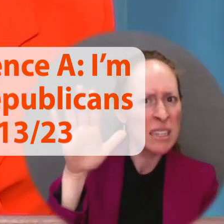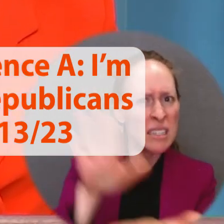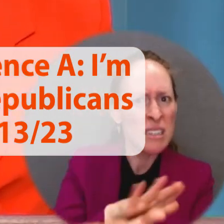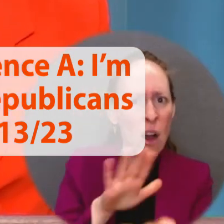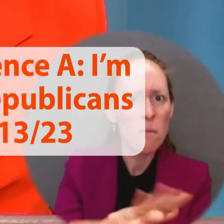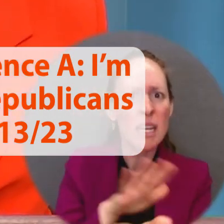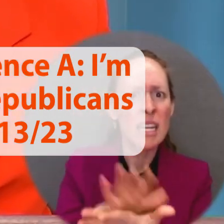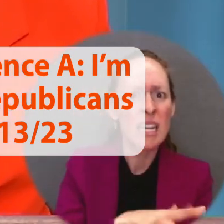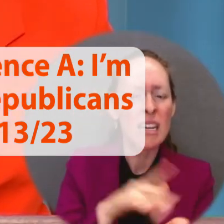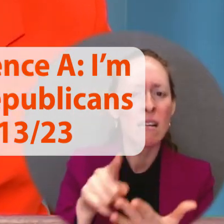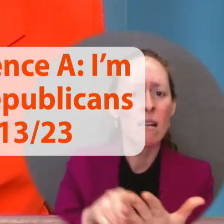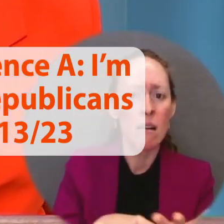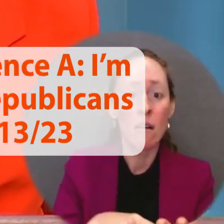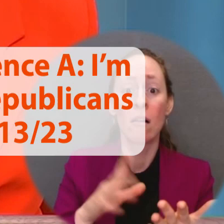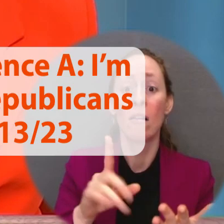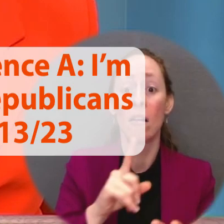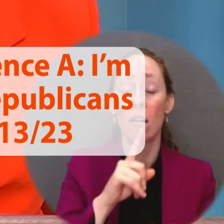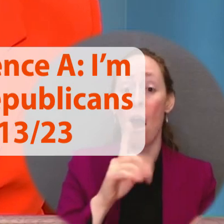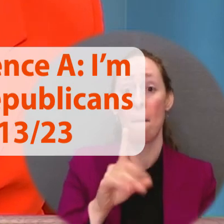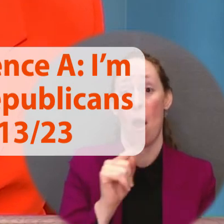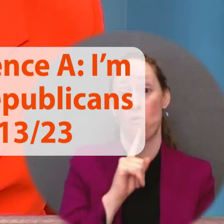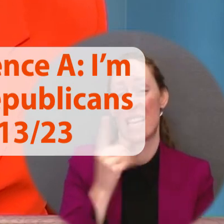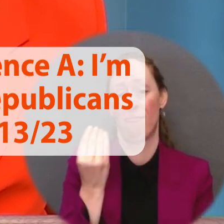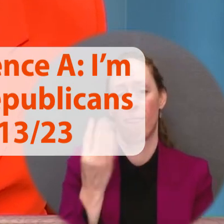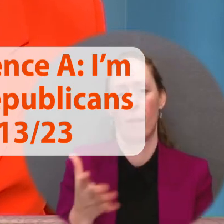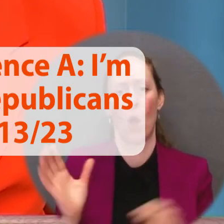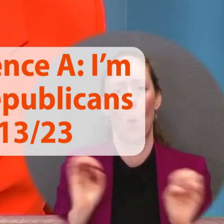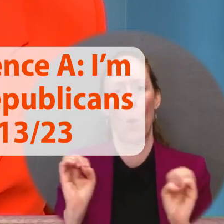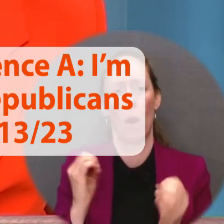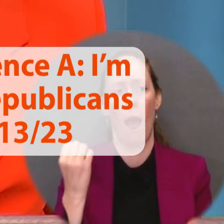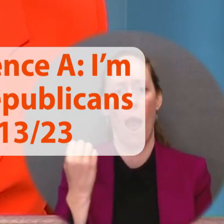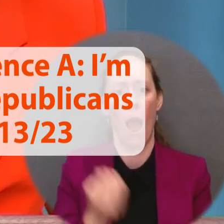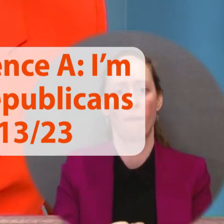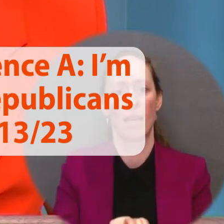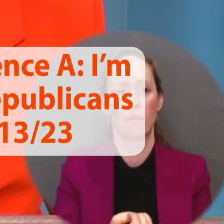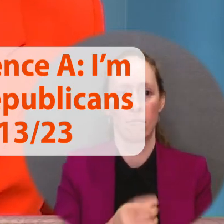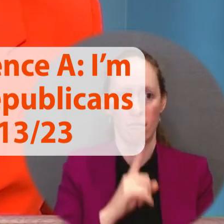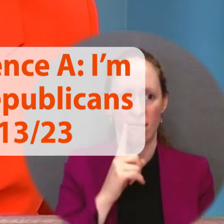an actual fact. When you have Republicans saying that there is no evidence.